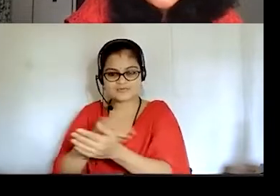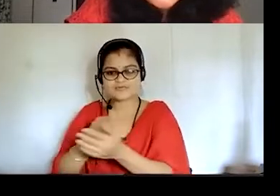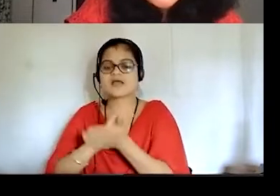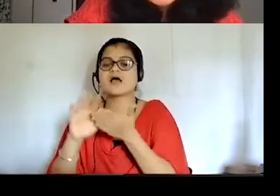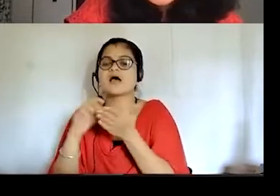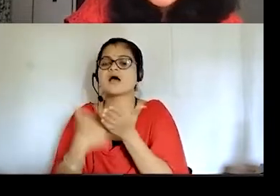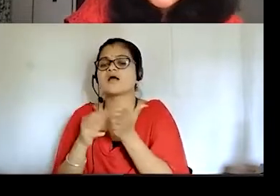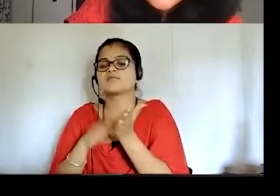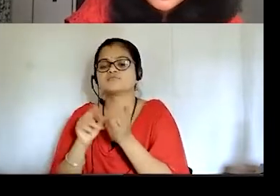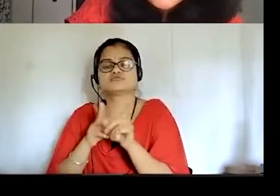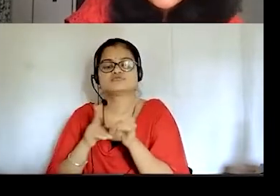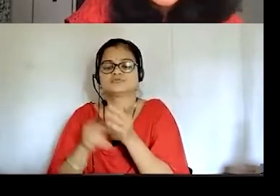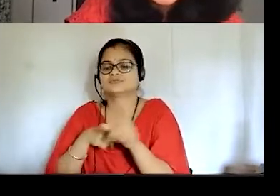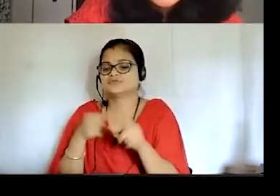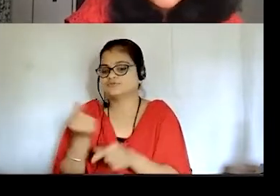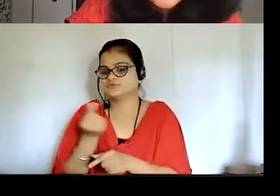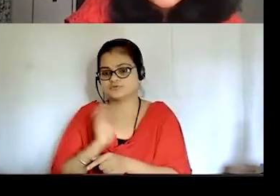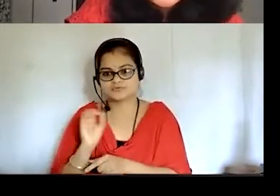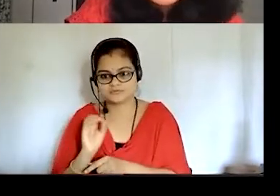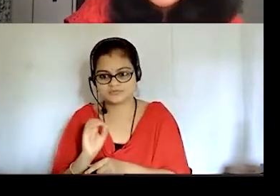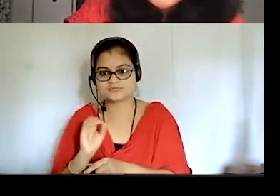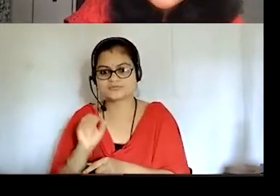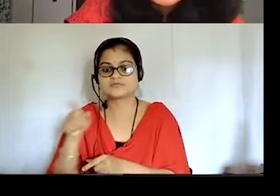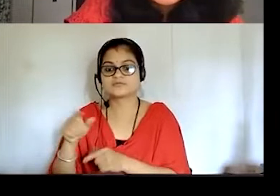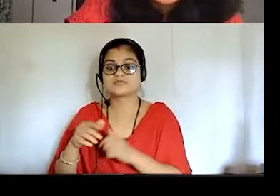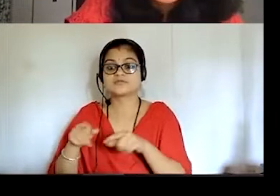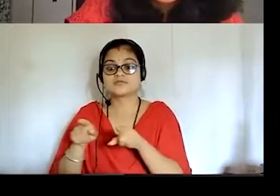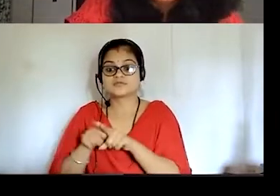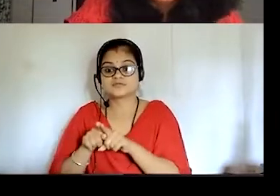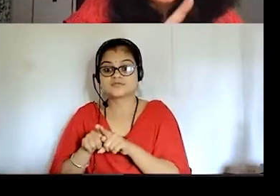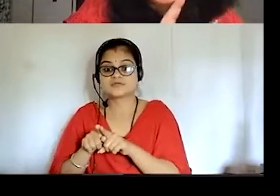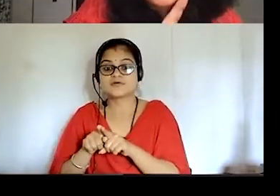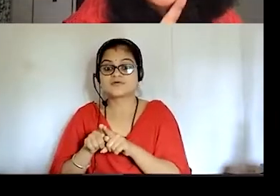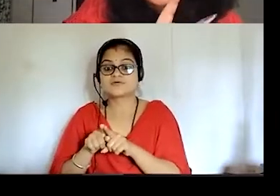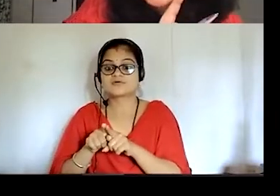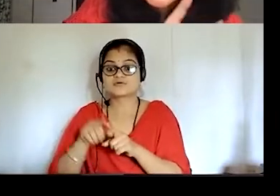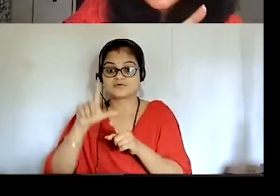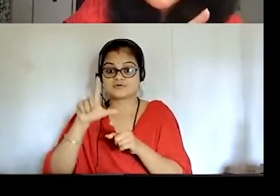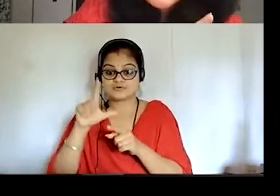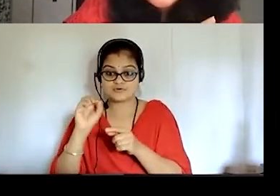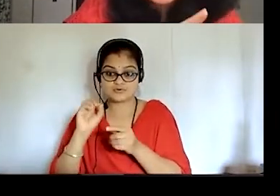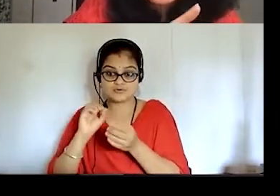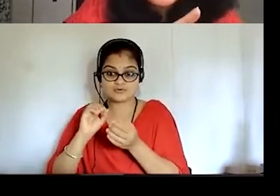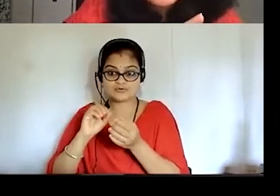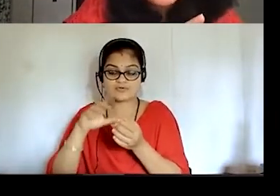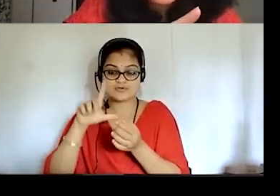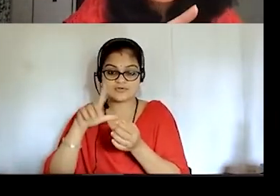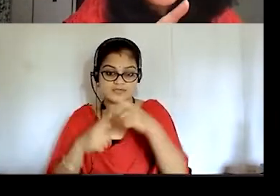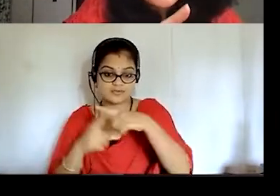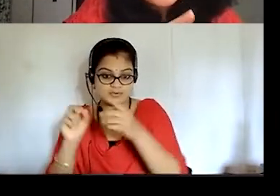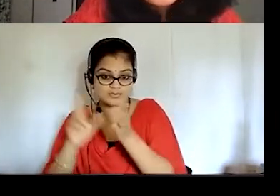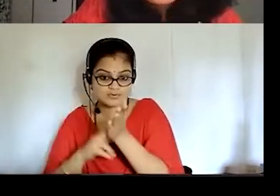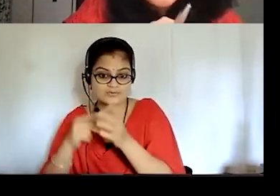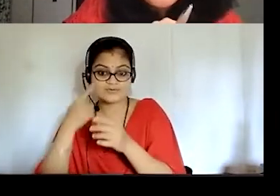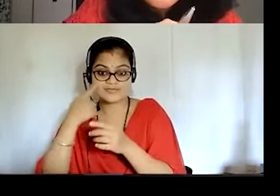does. It is the drone or the tanpura playing a combination of the tonic note sa and the fifth note